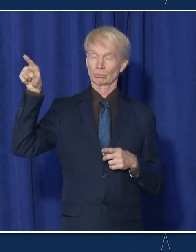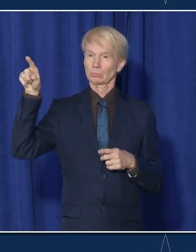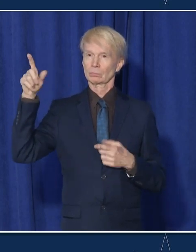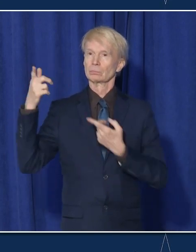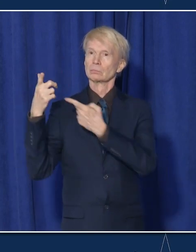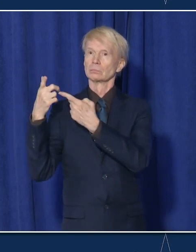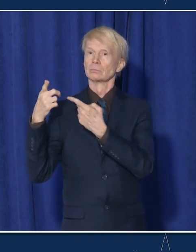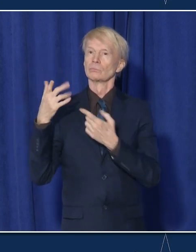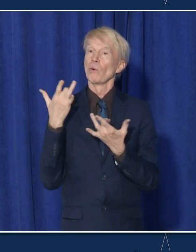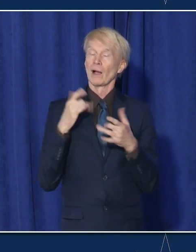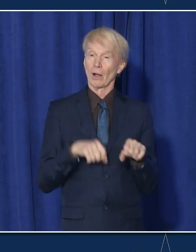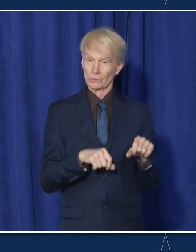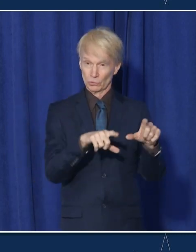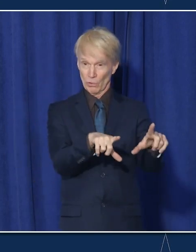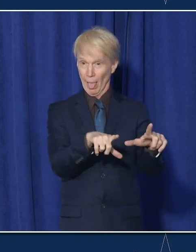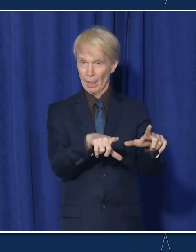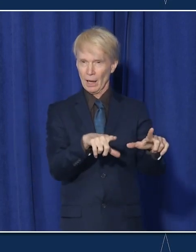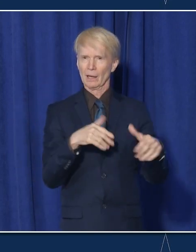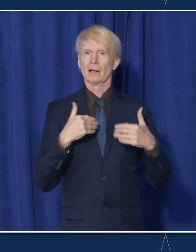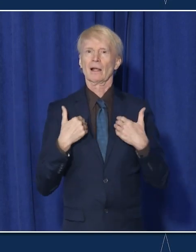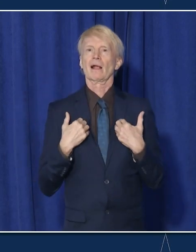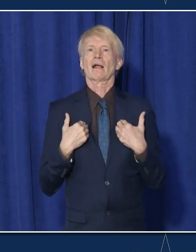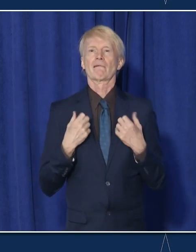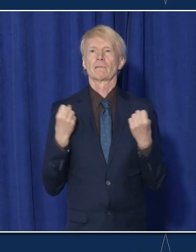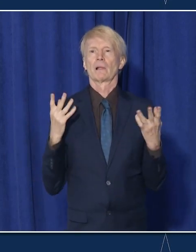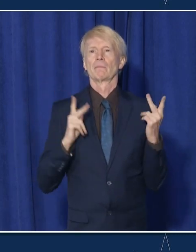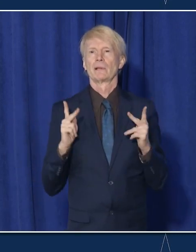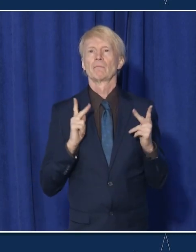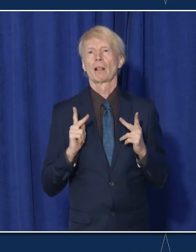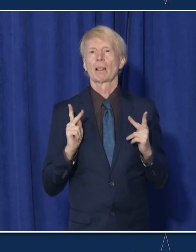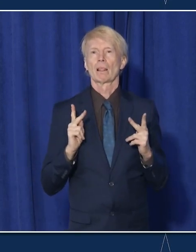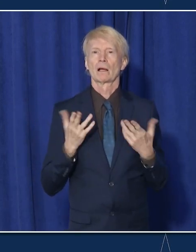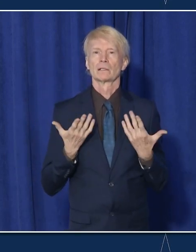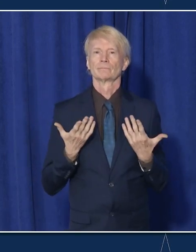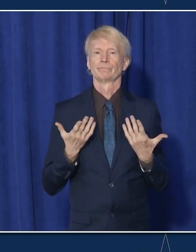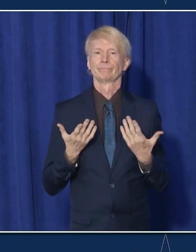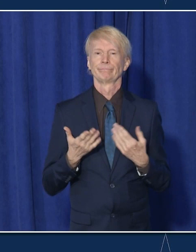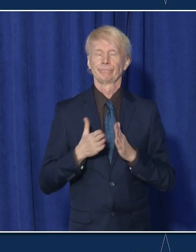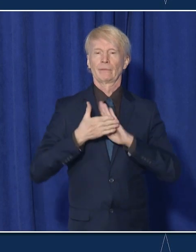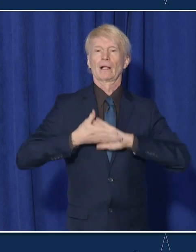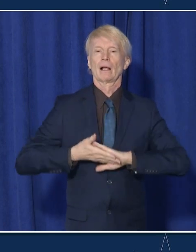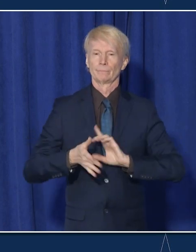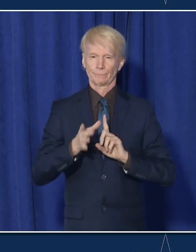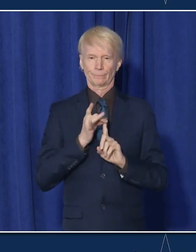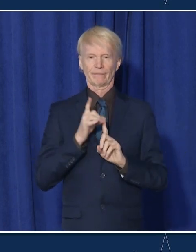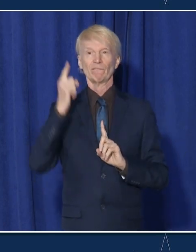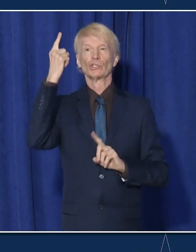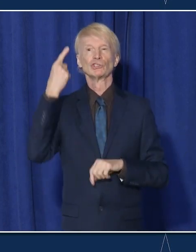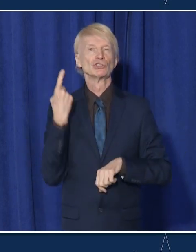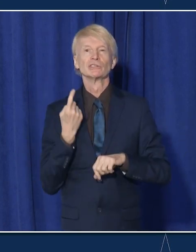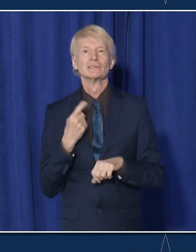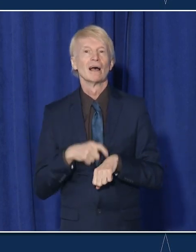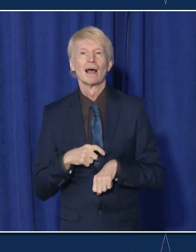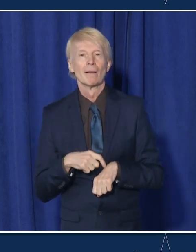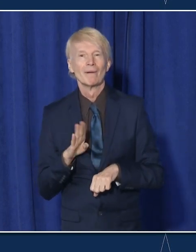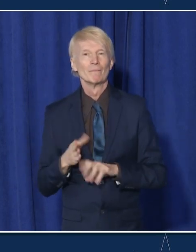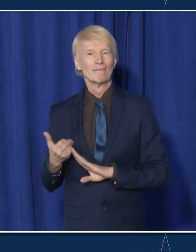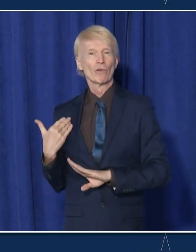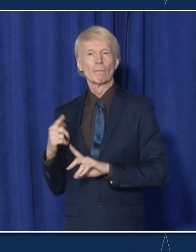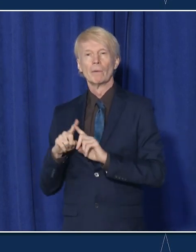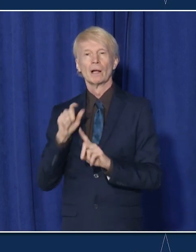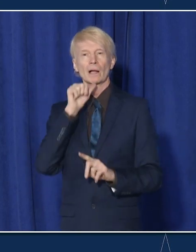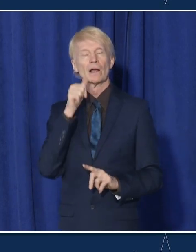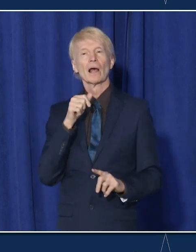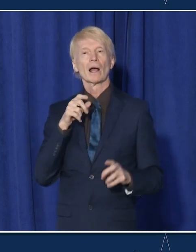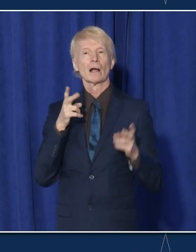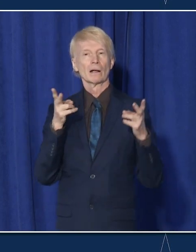partly because in Australia, we've got a lot of people seeing COVID, getting COVID for the first time, but they are not getting